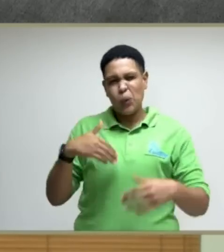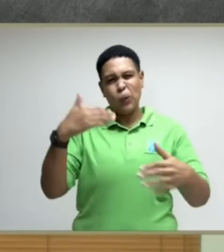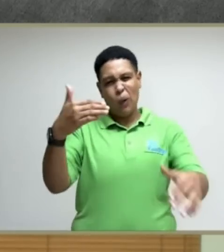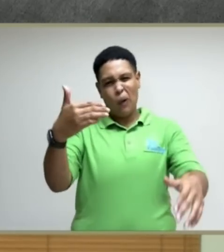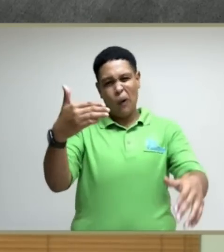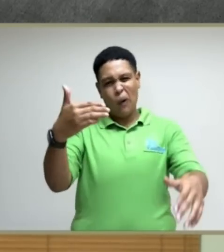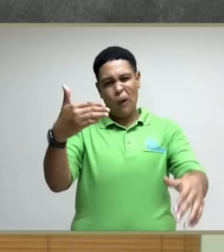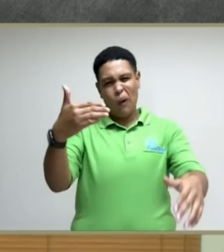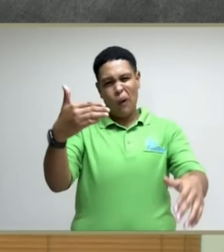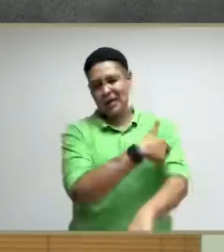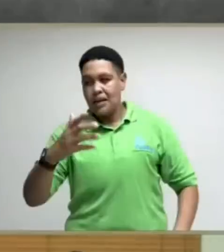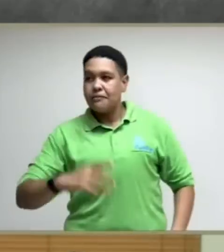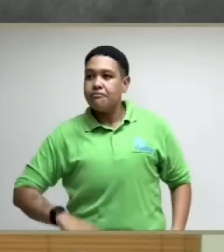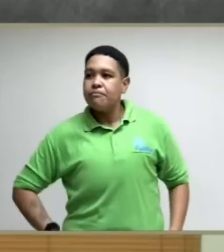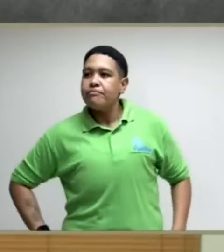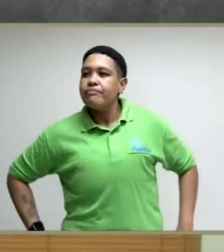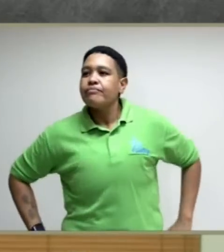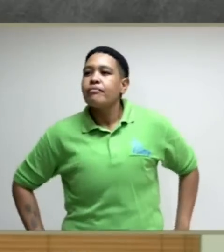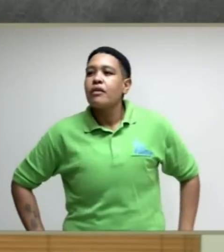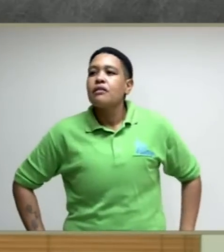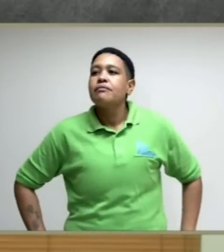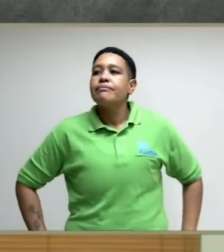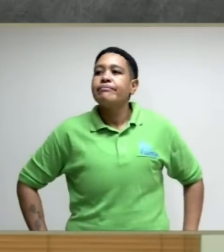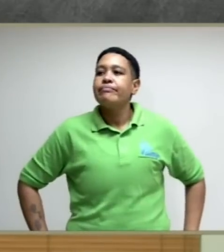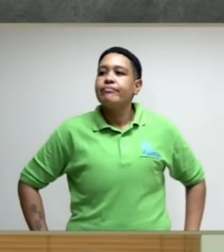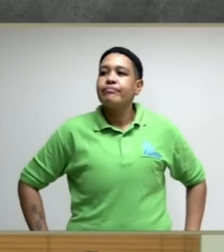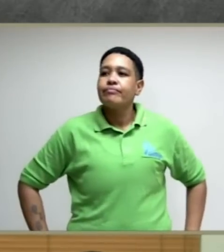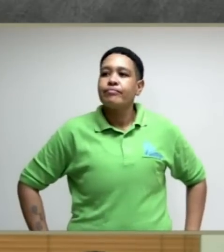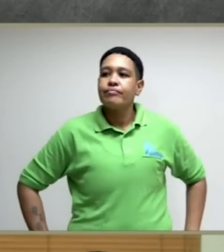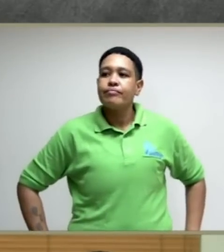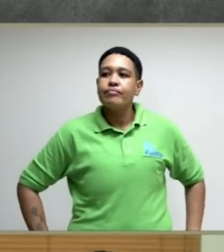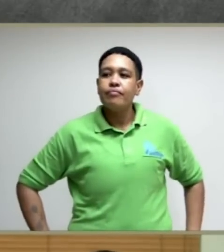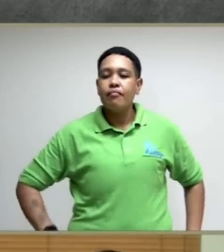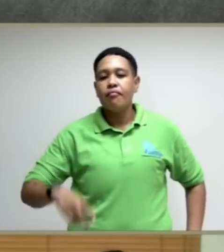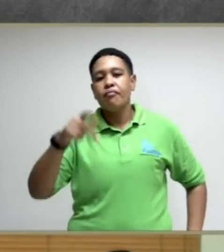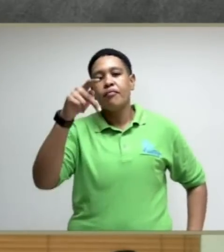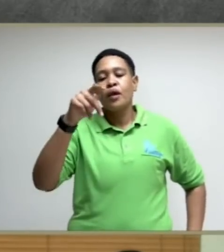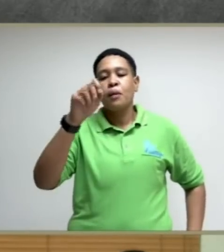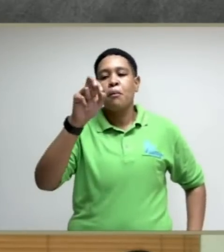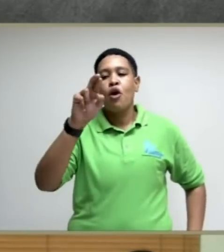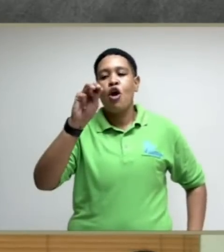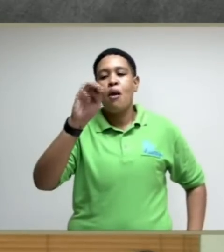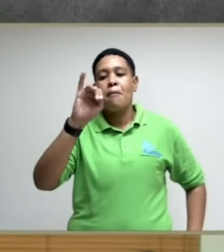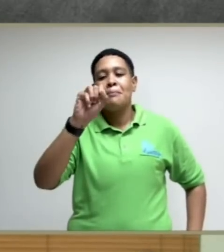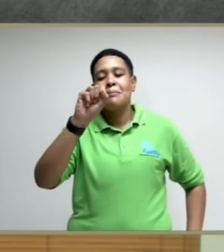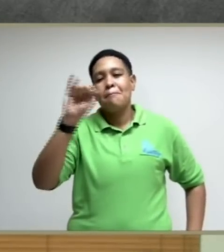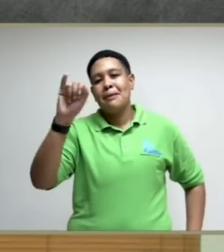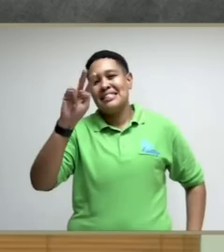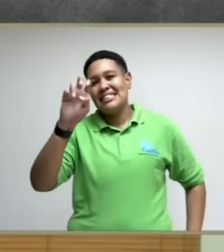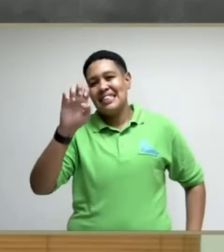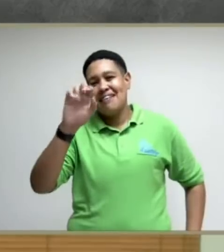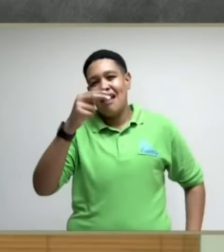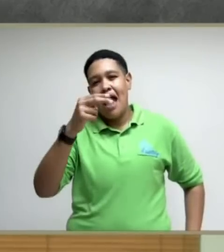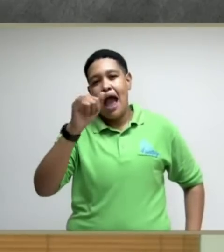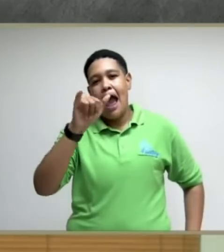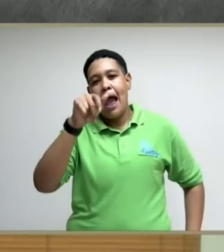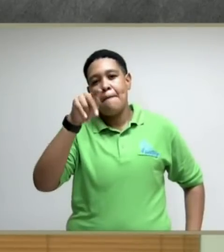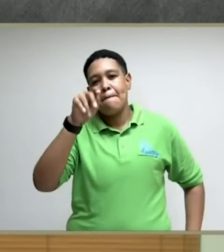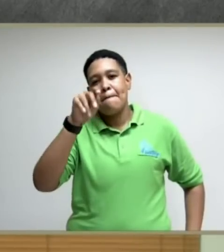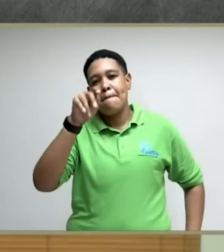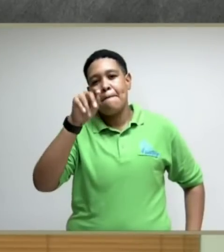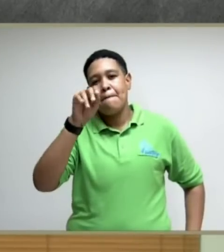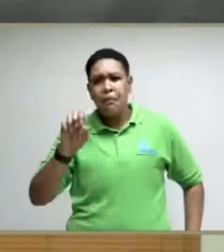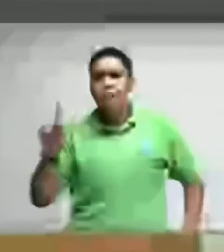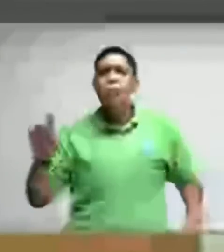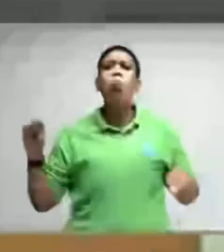In terms of this issue of permissive hypoxemia, again, something that has been put in the public space that